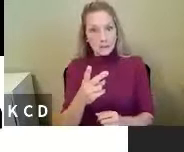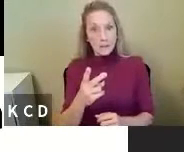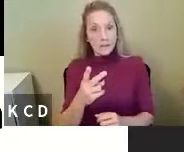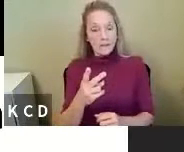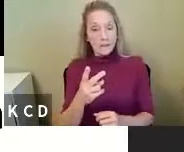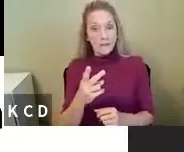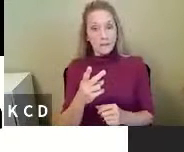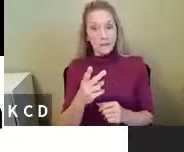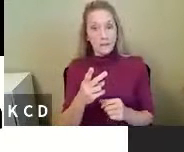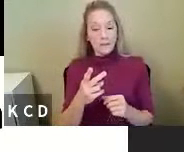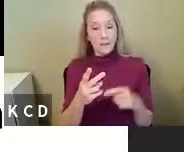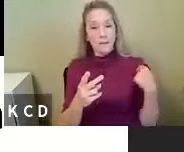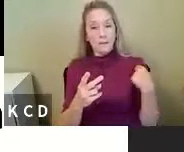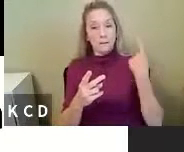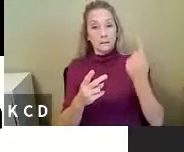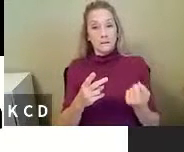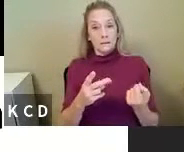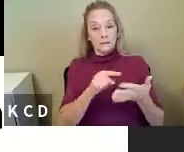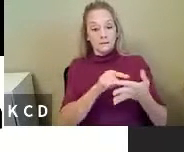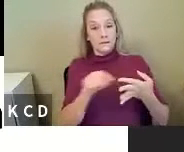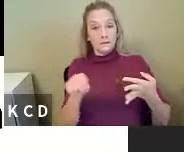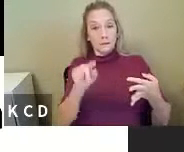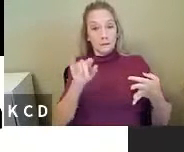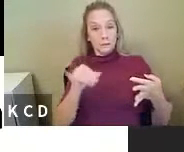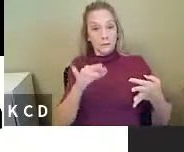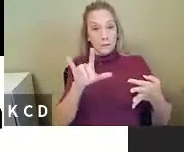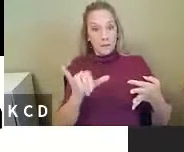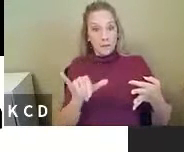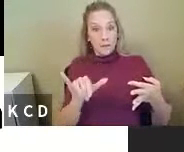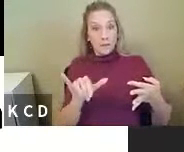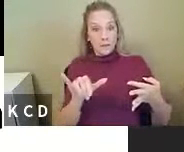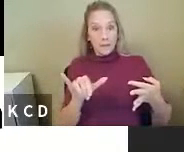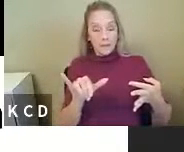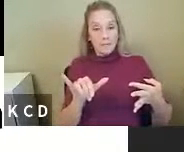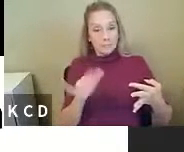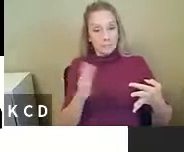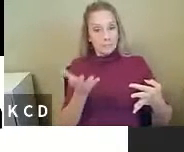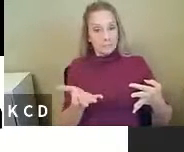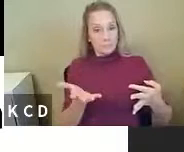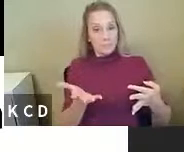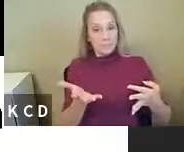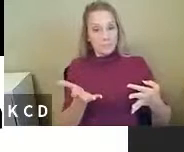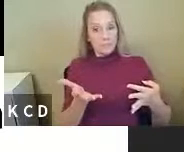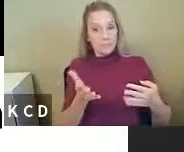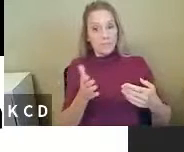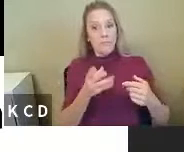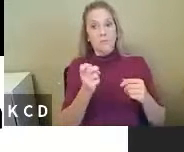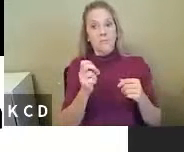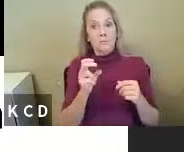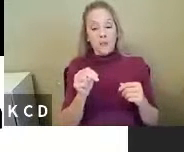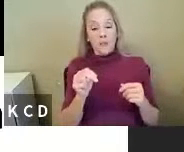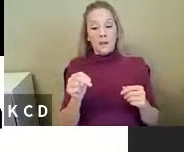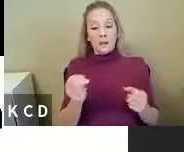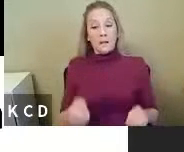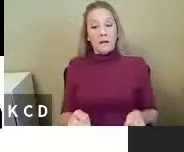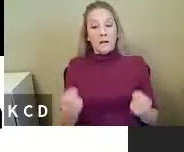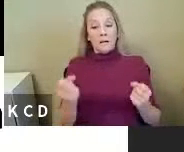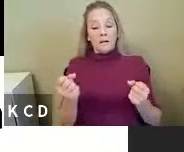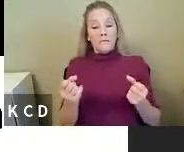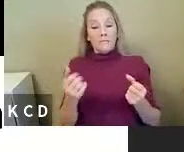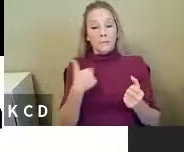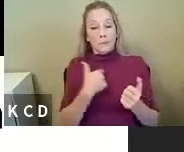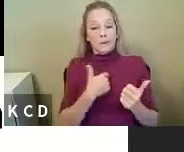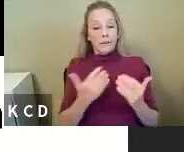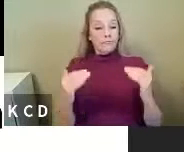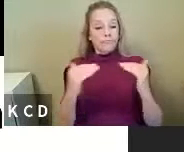since the first week of July, that's really been the case. So once we got to a certain number of patients in the hospital,